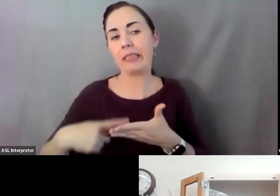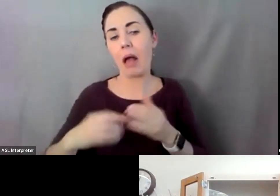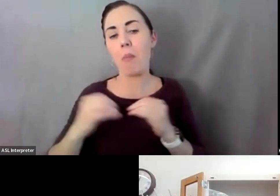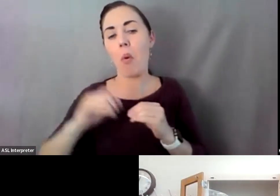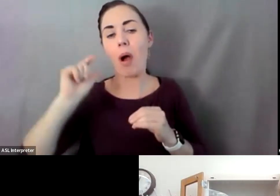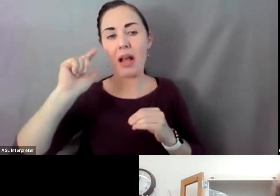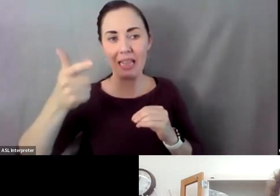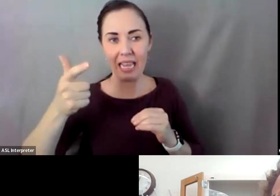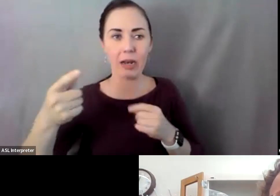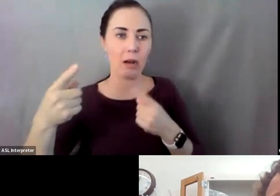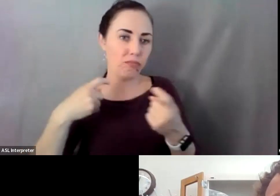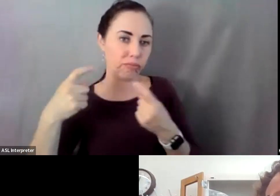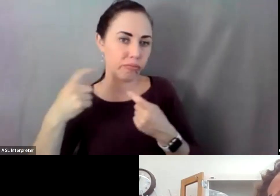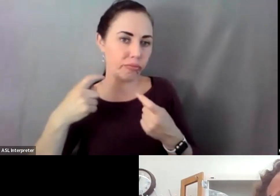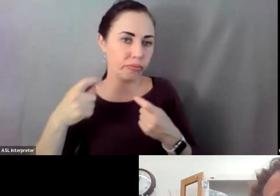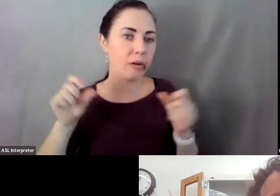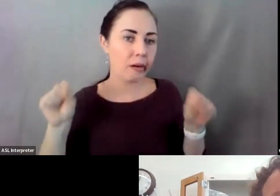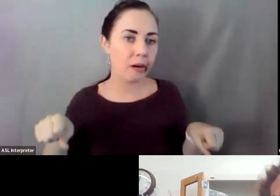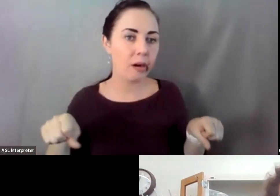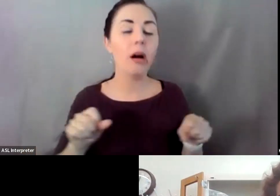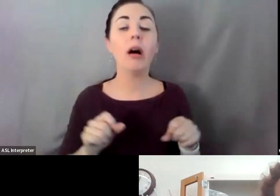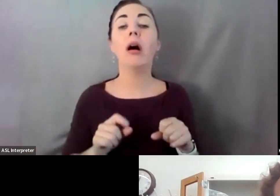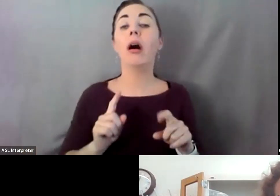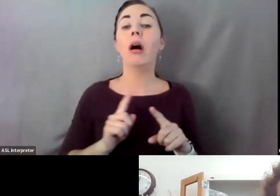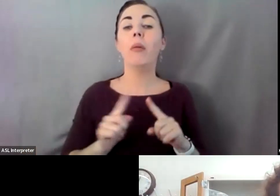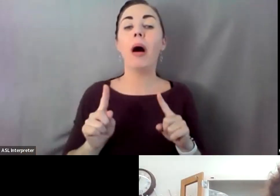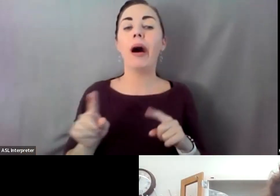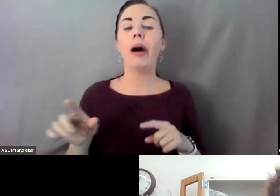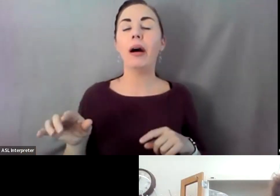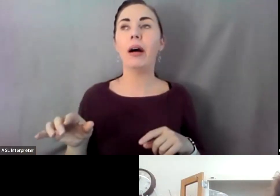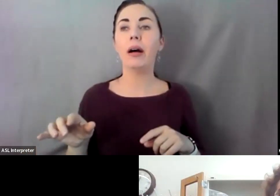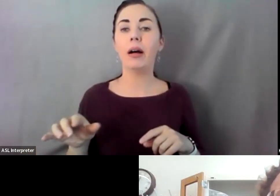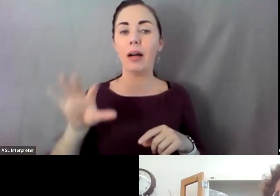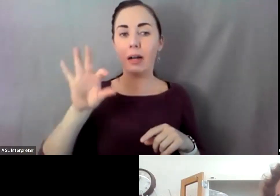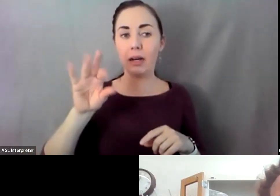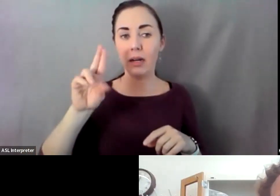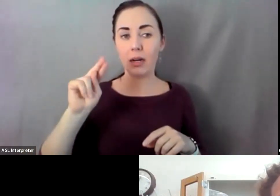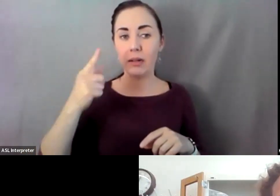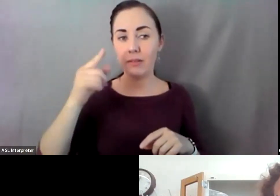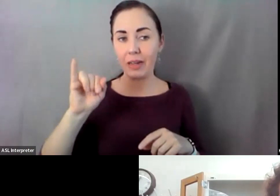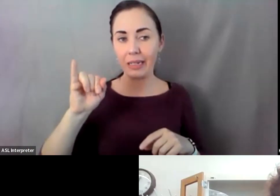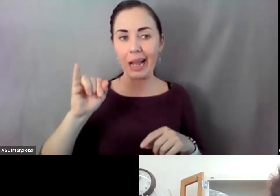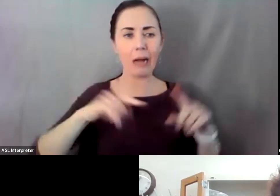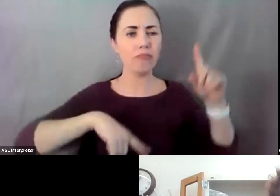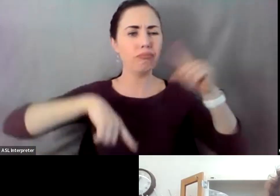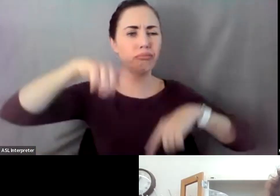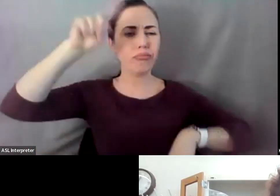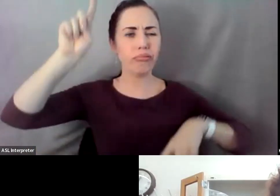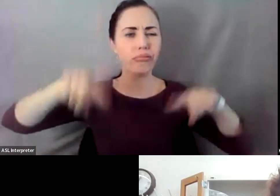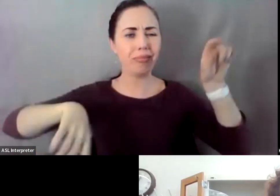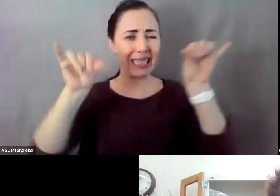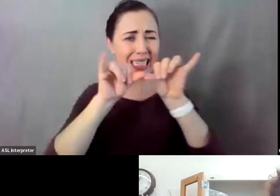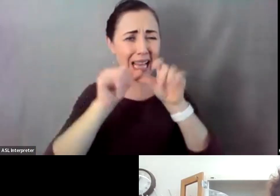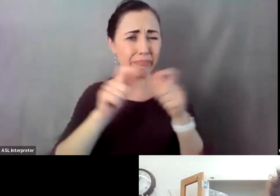have questions later. But I wanted to first say, like Karen said, fungi come in a lot of different sizes, and they also do a lot of